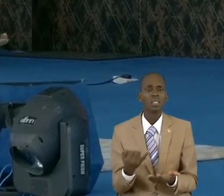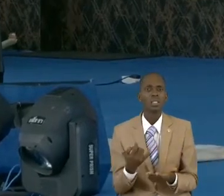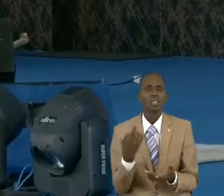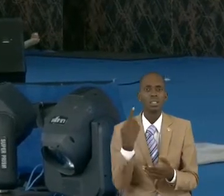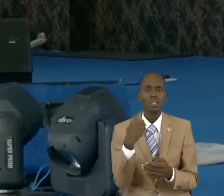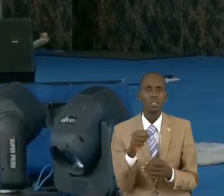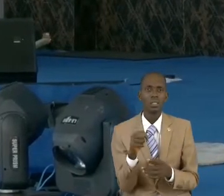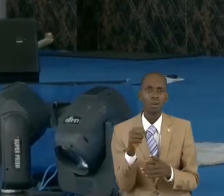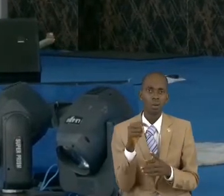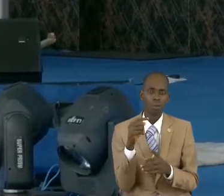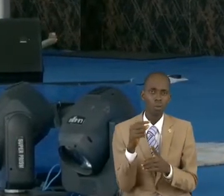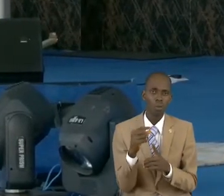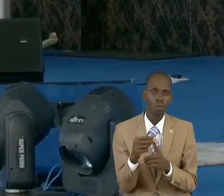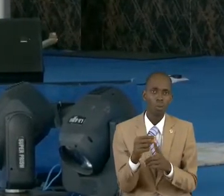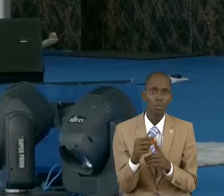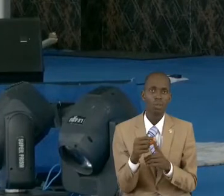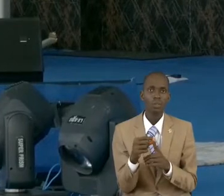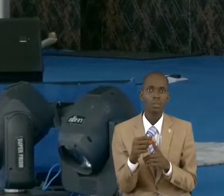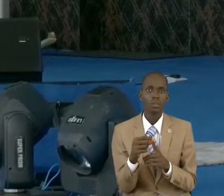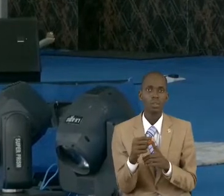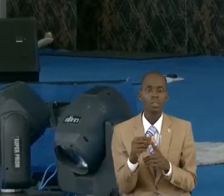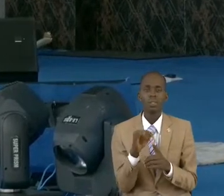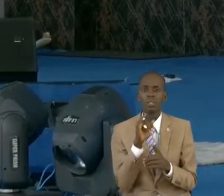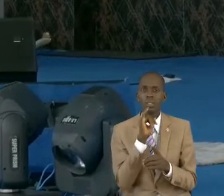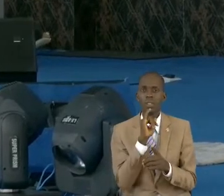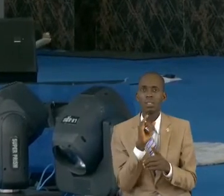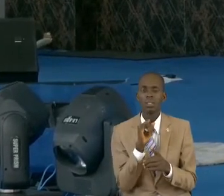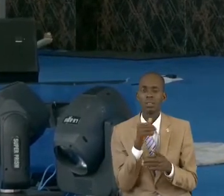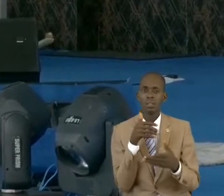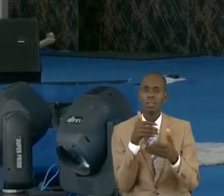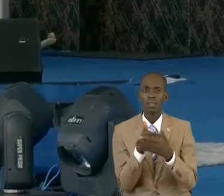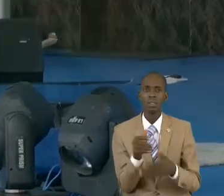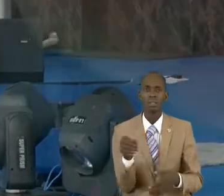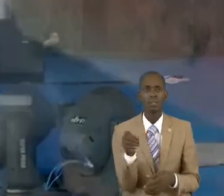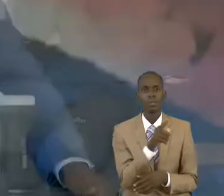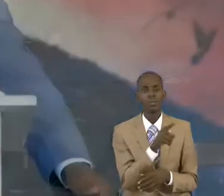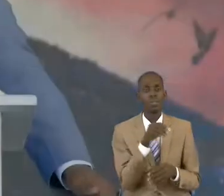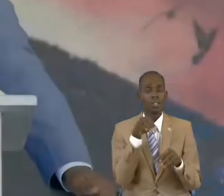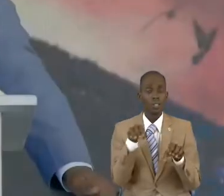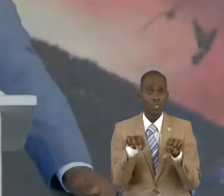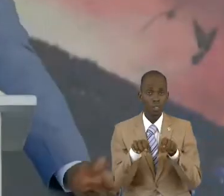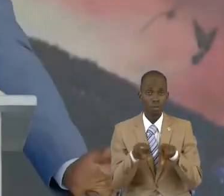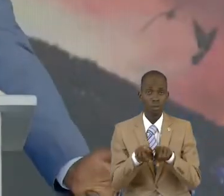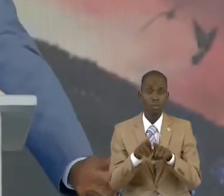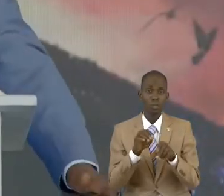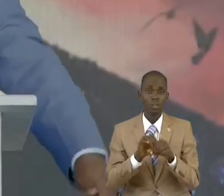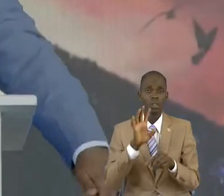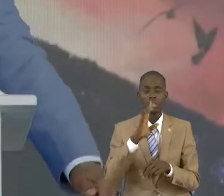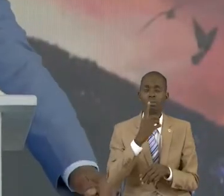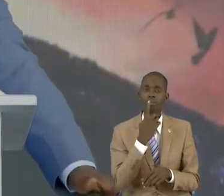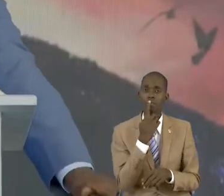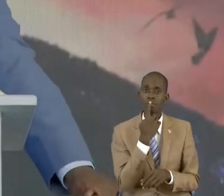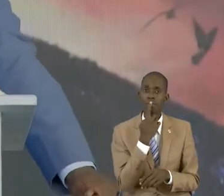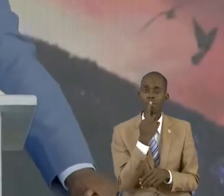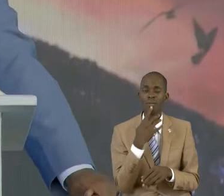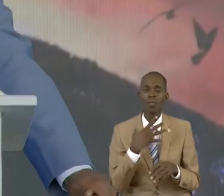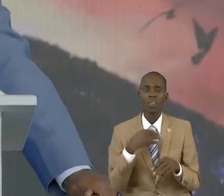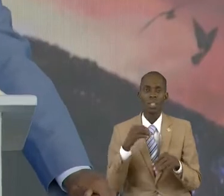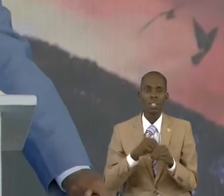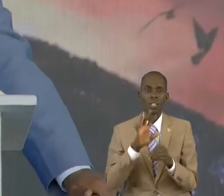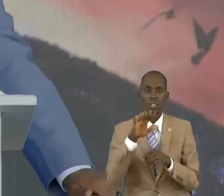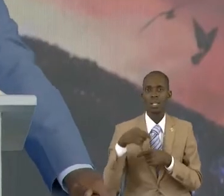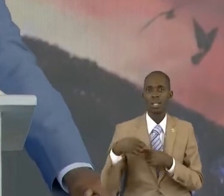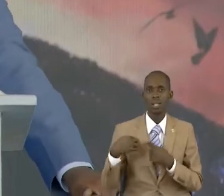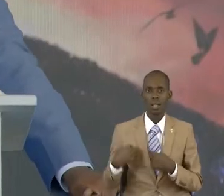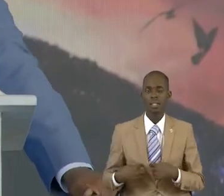is nigh thee, even in thy mouth and in thine heart. That